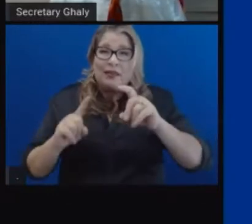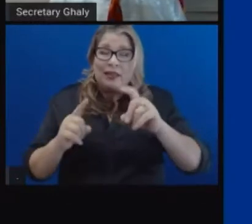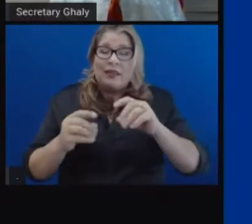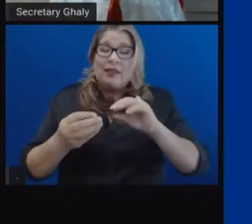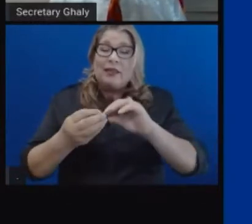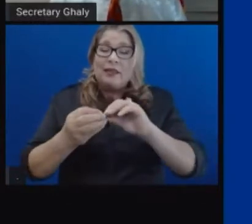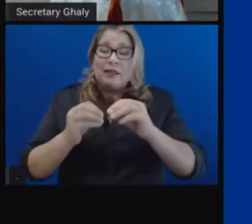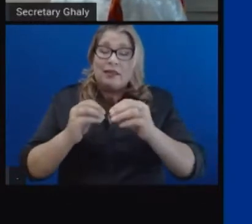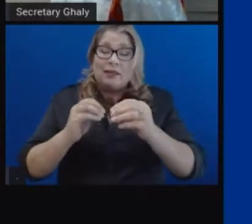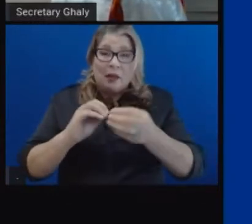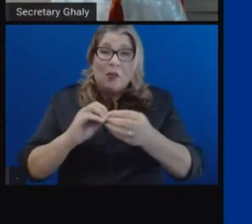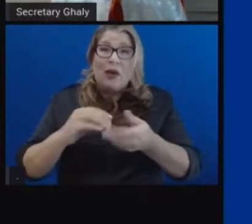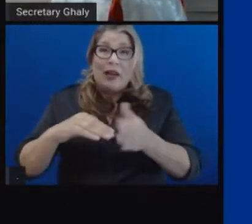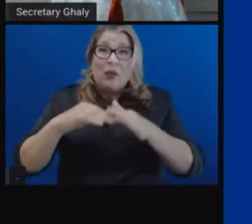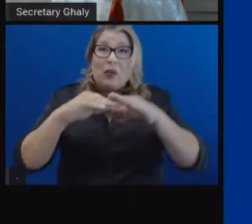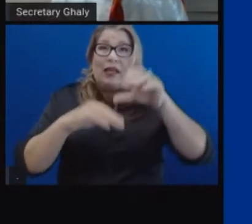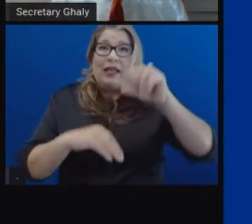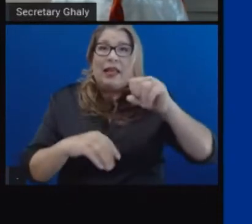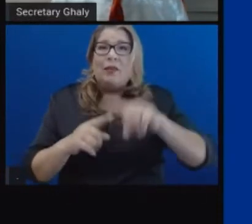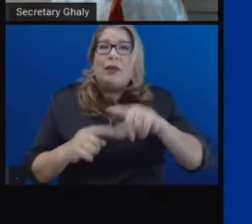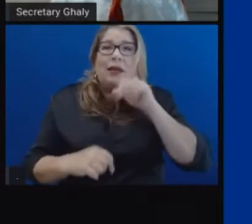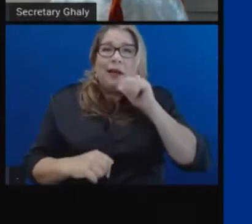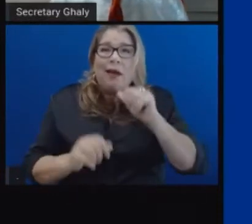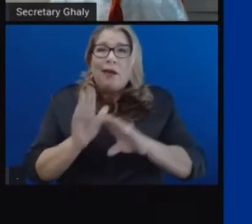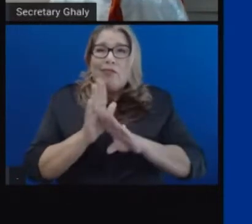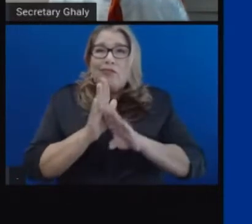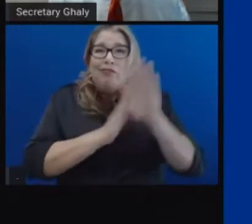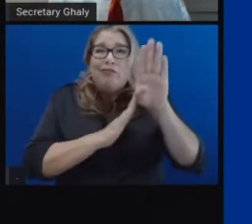of rise, which is good news. Next slide.